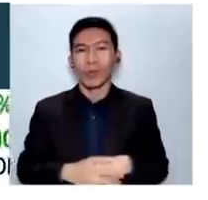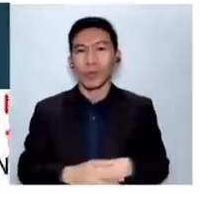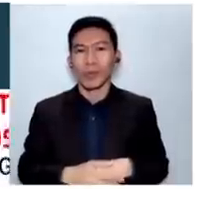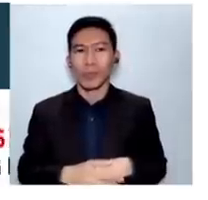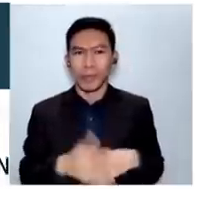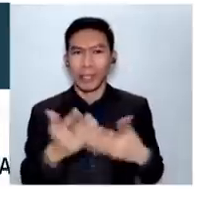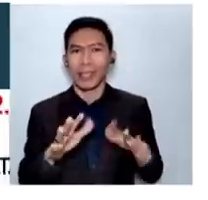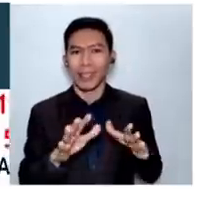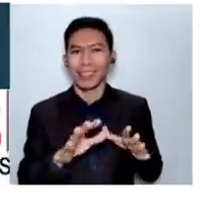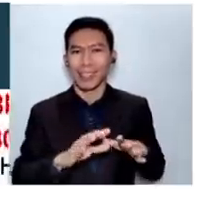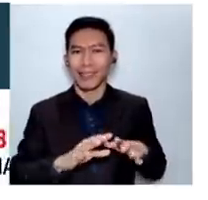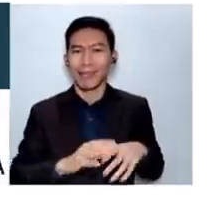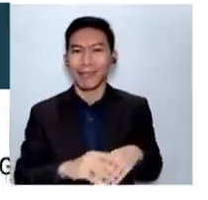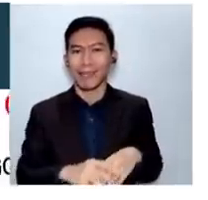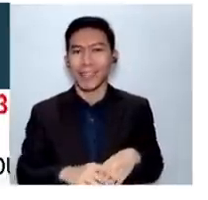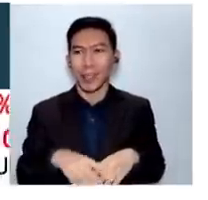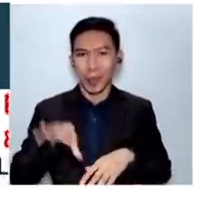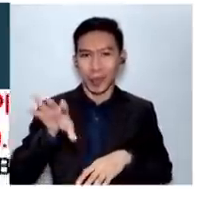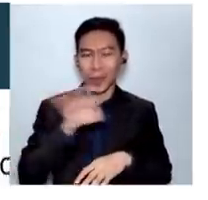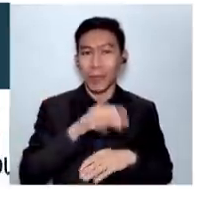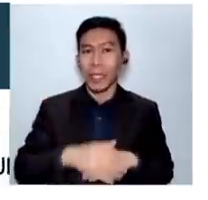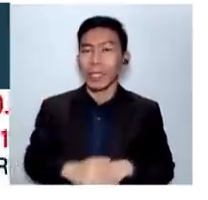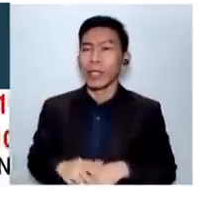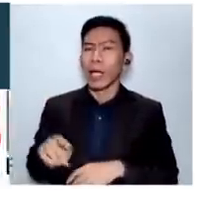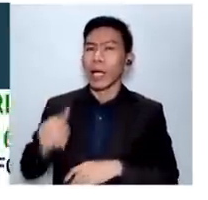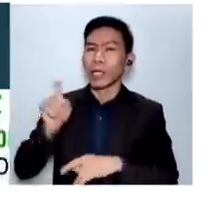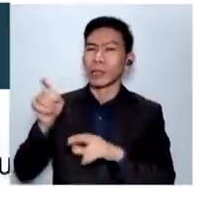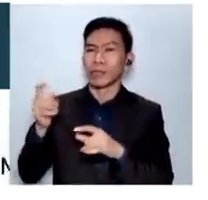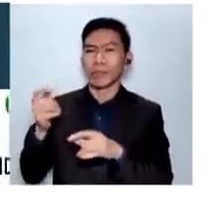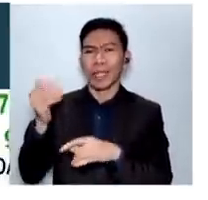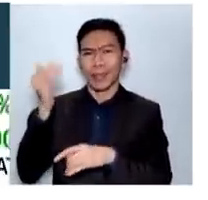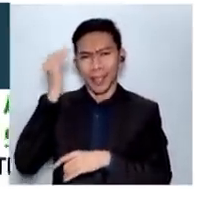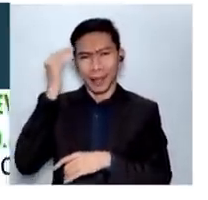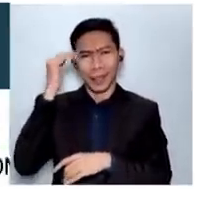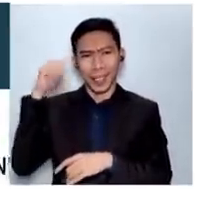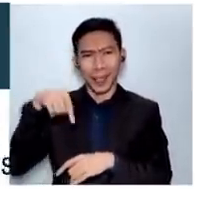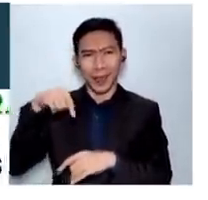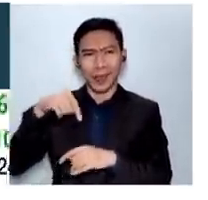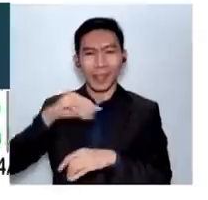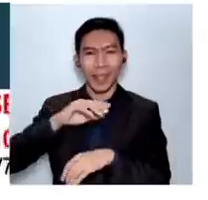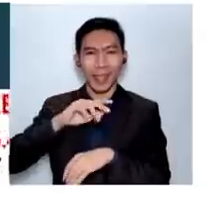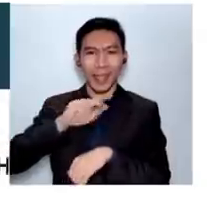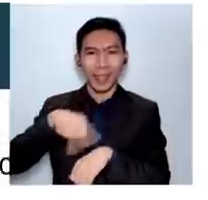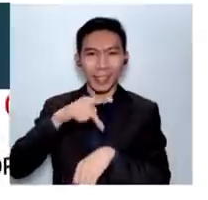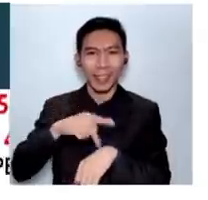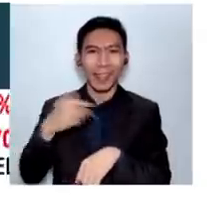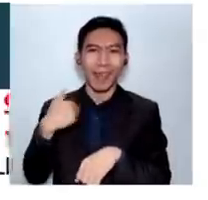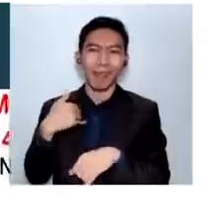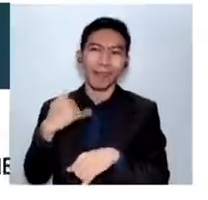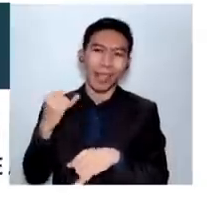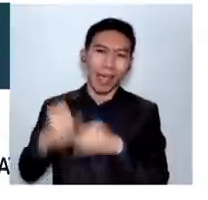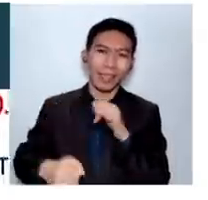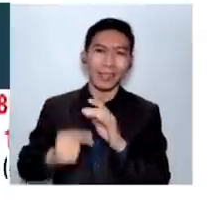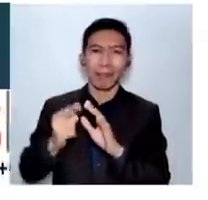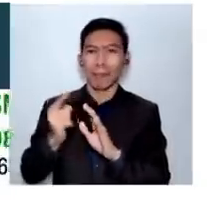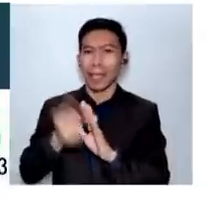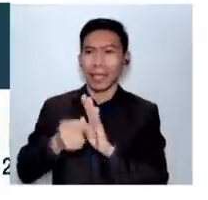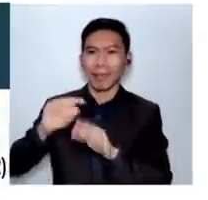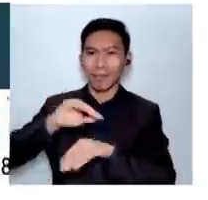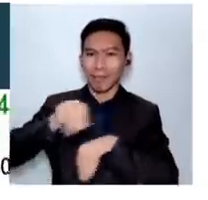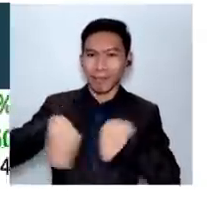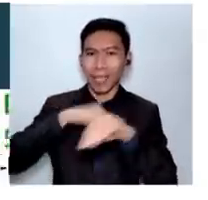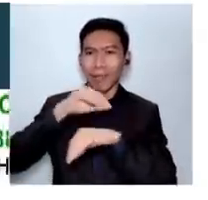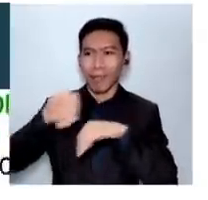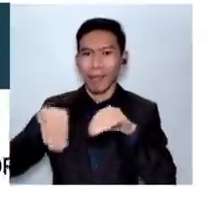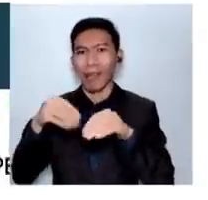you know how it is. You know how things go in this country. Last minute substitution, someone sliding down, someone giving way.